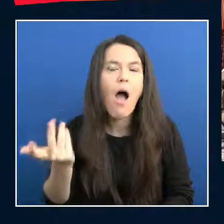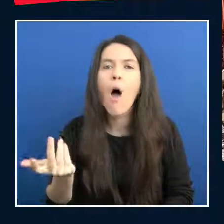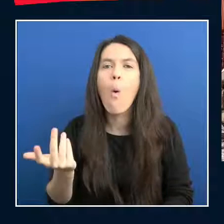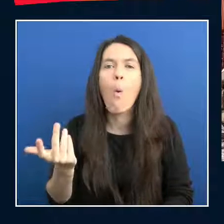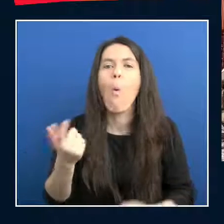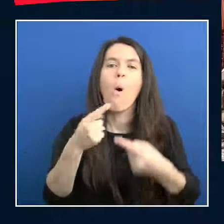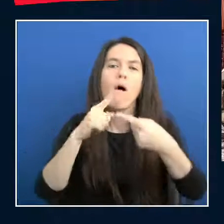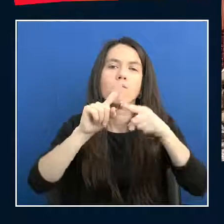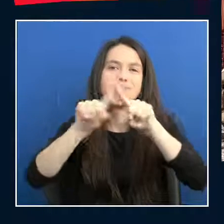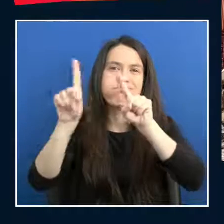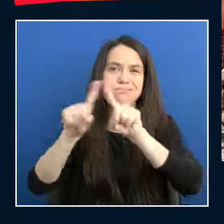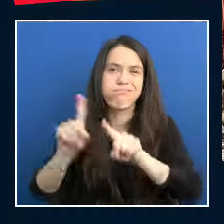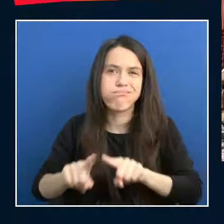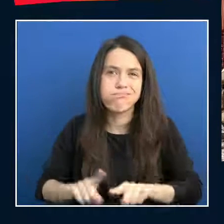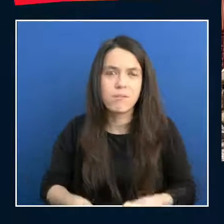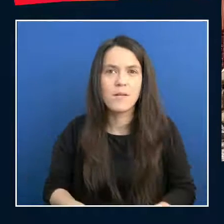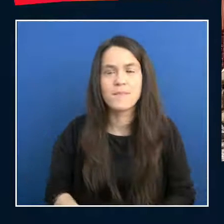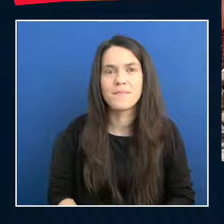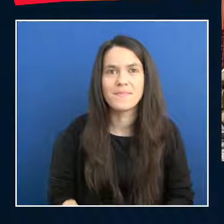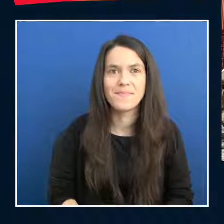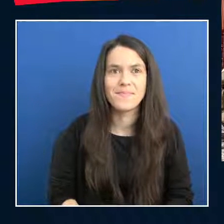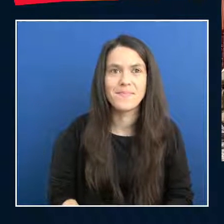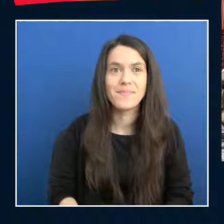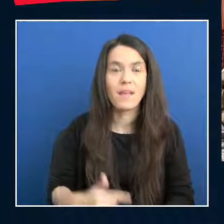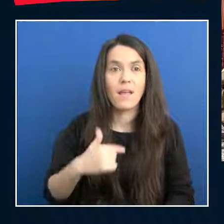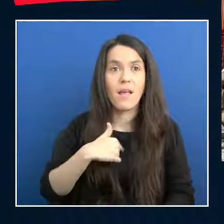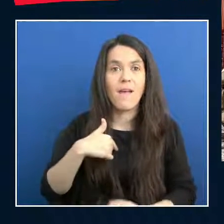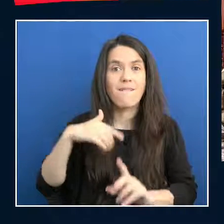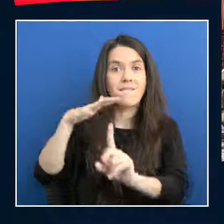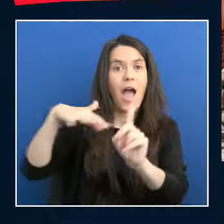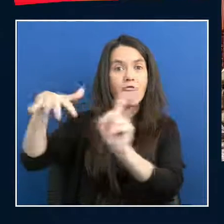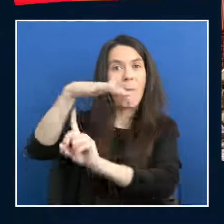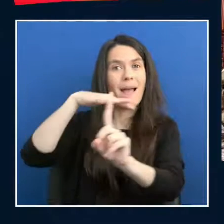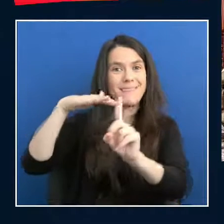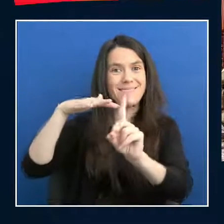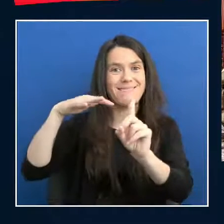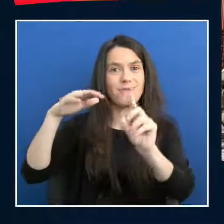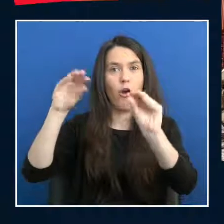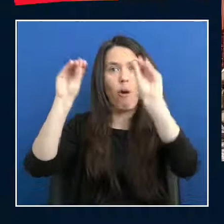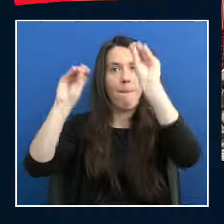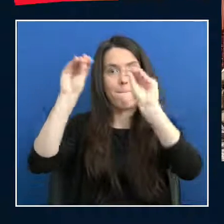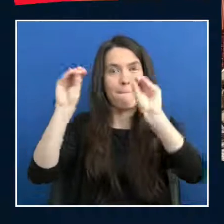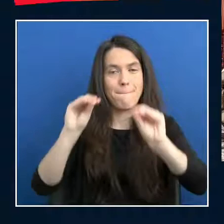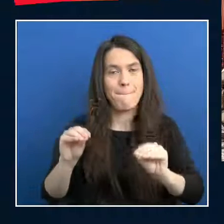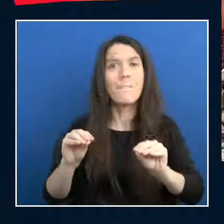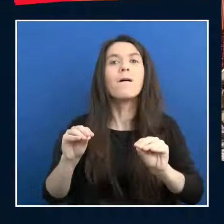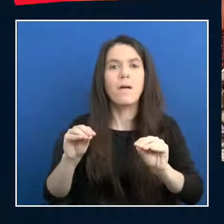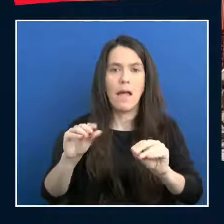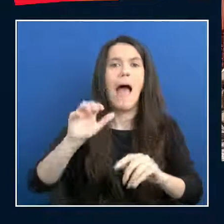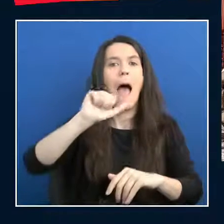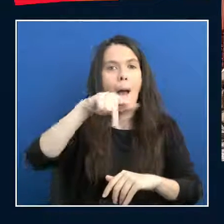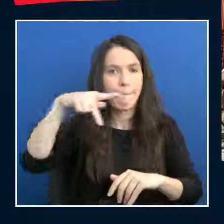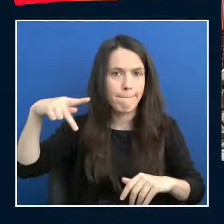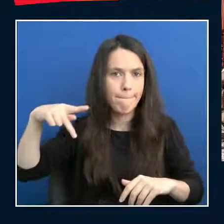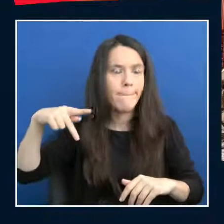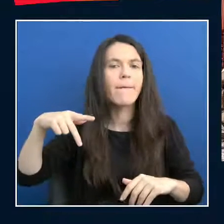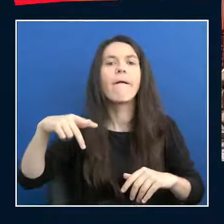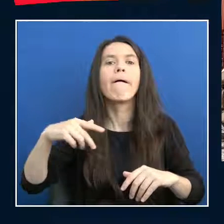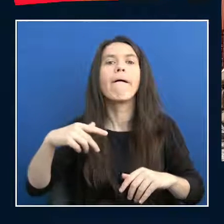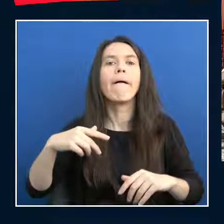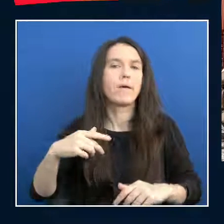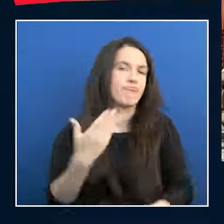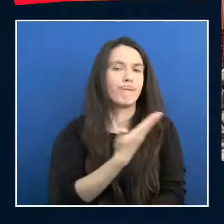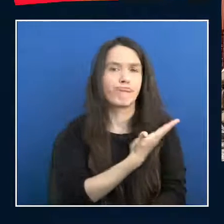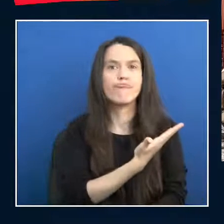or frameworks. So my environment configuration as well as the app configuration. So if I have like port maps